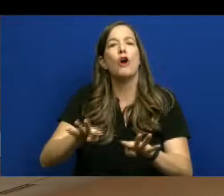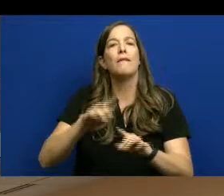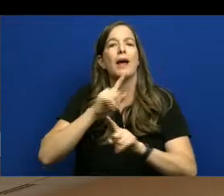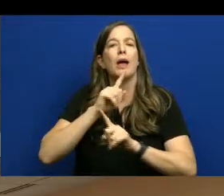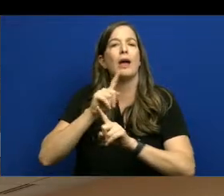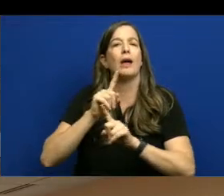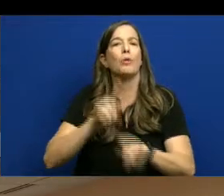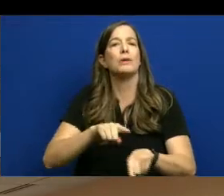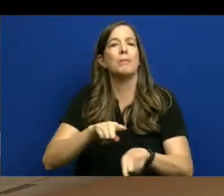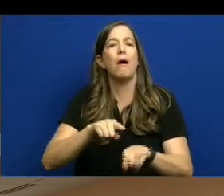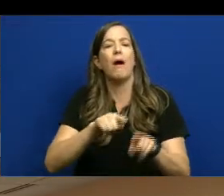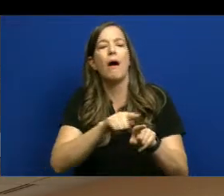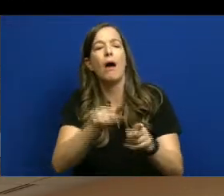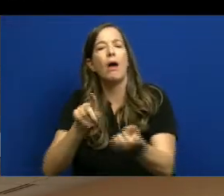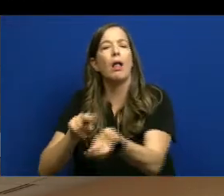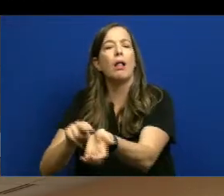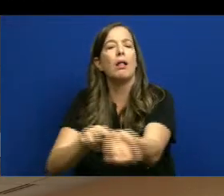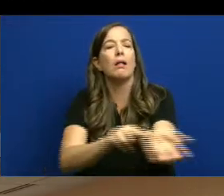responses.